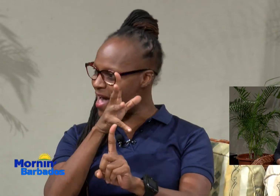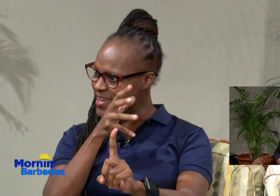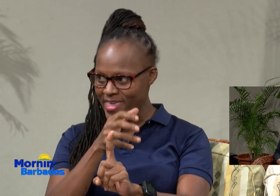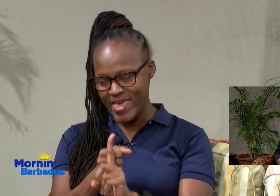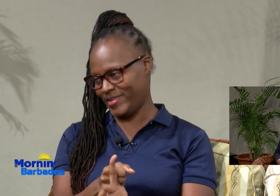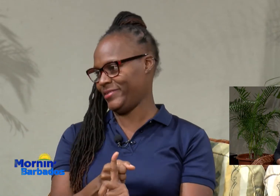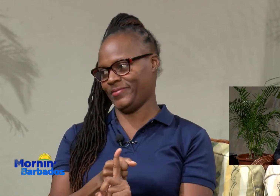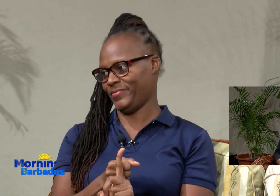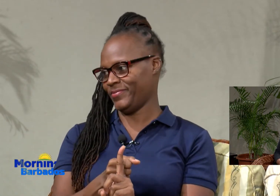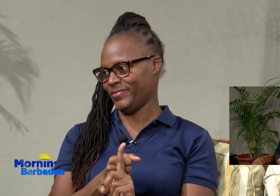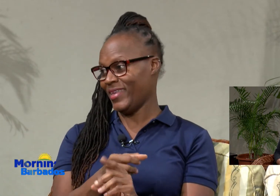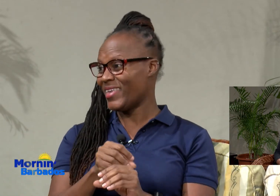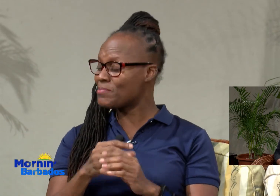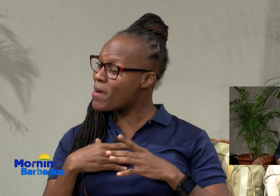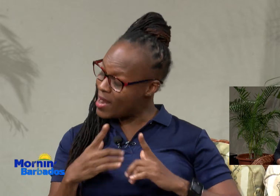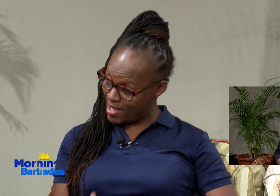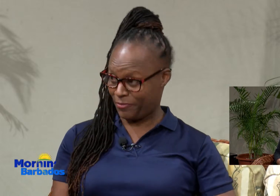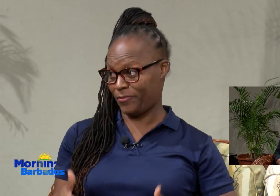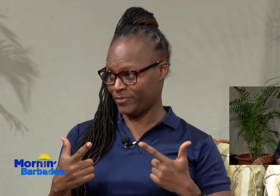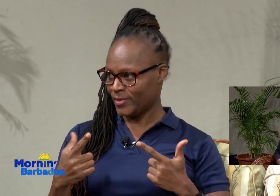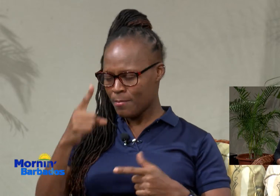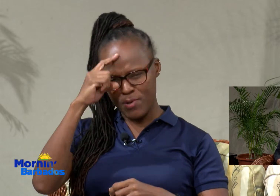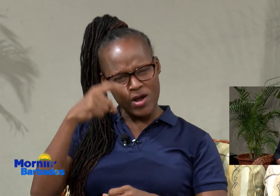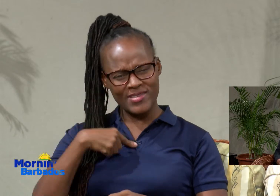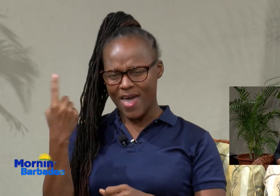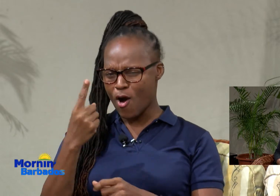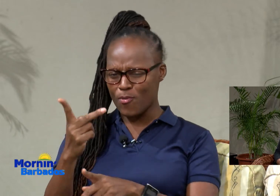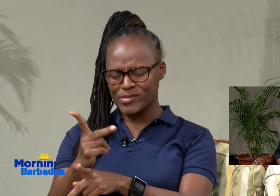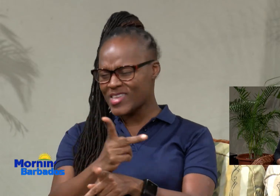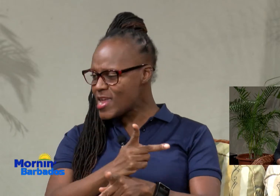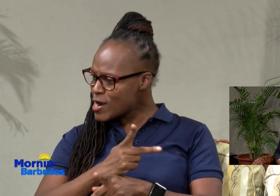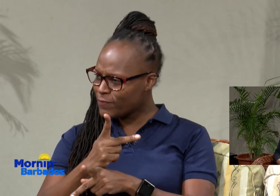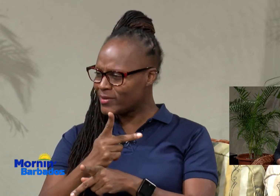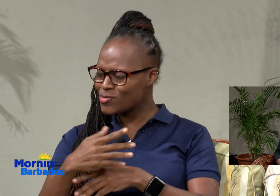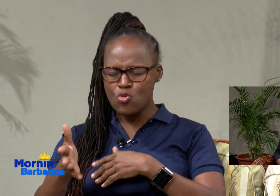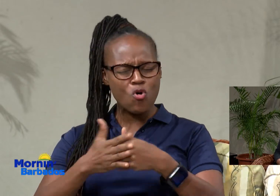I have driven for 12 years and never had an accident